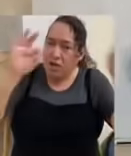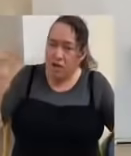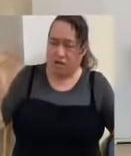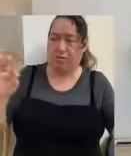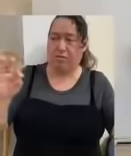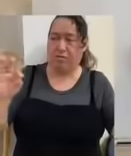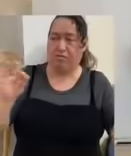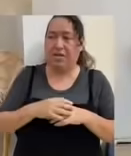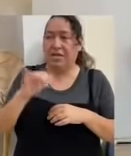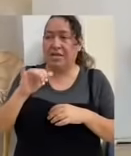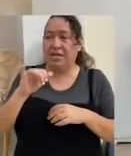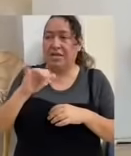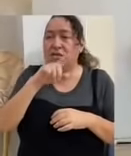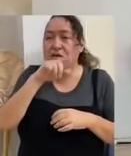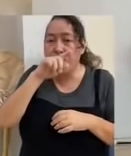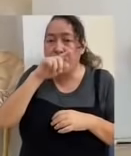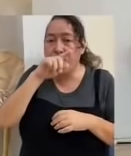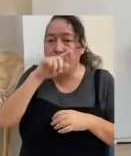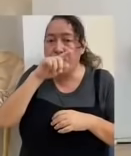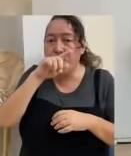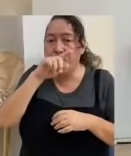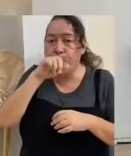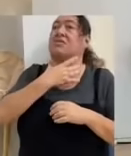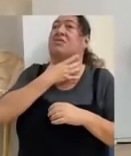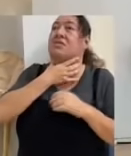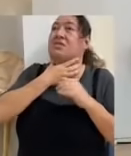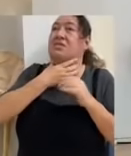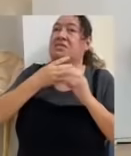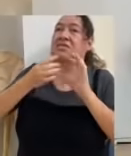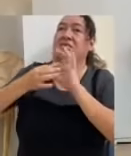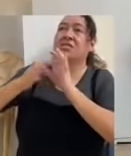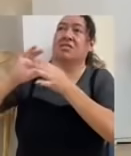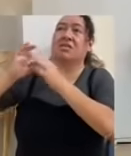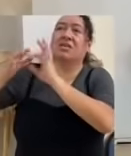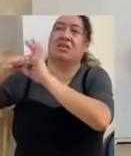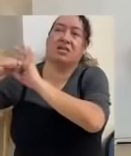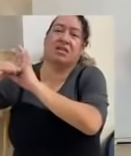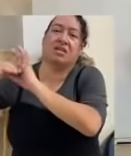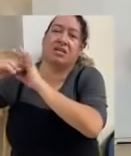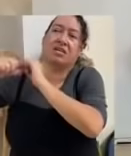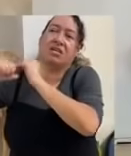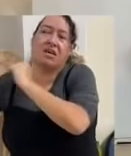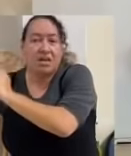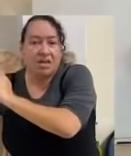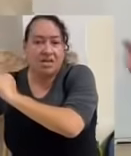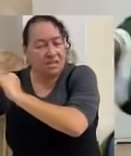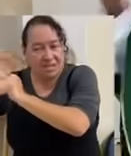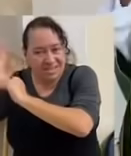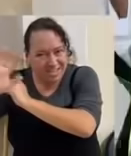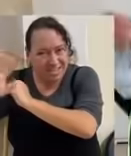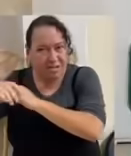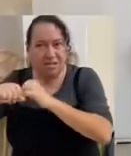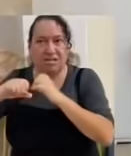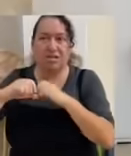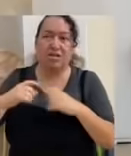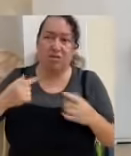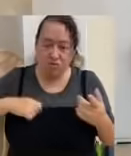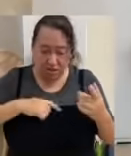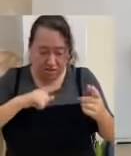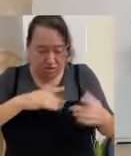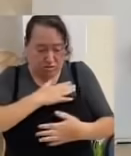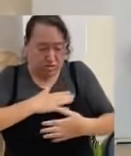bird, you know, it makes us fly. It gives us the possibility to enjoy the world, to enjoy what we have.